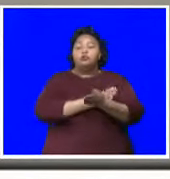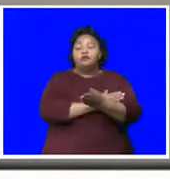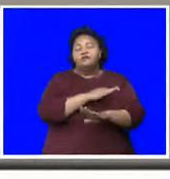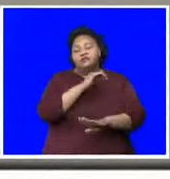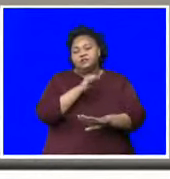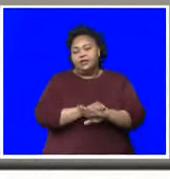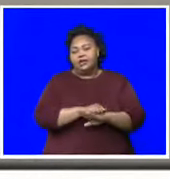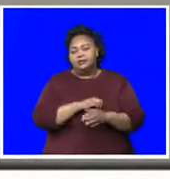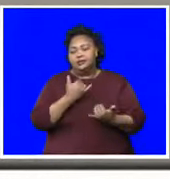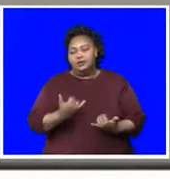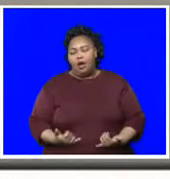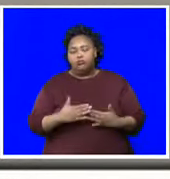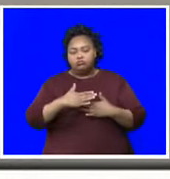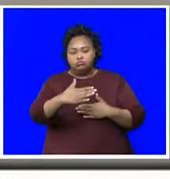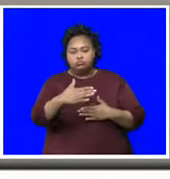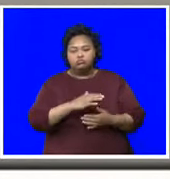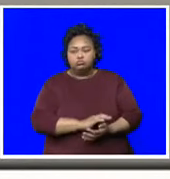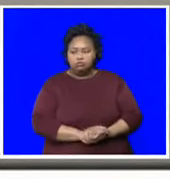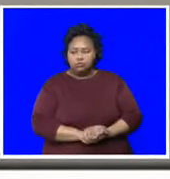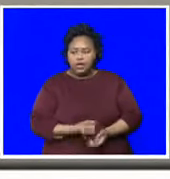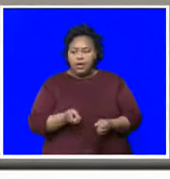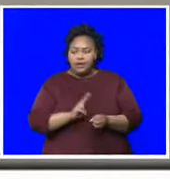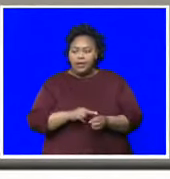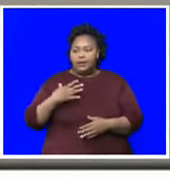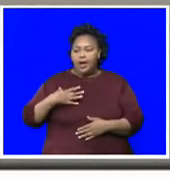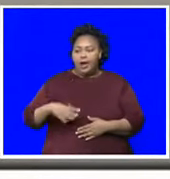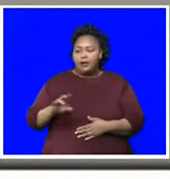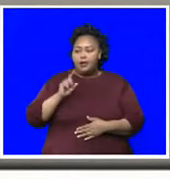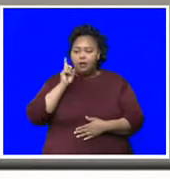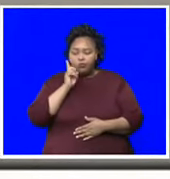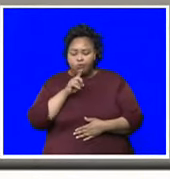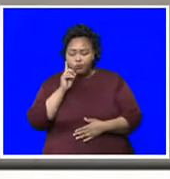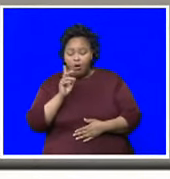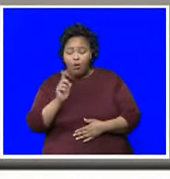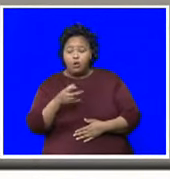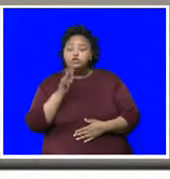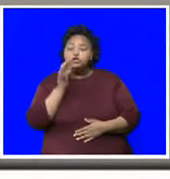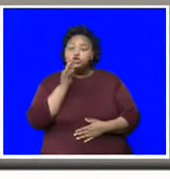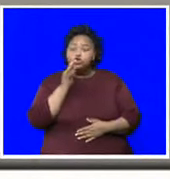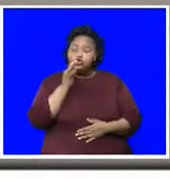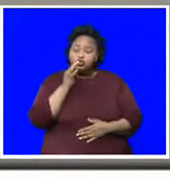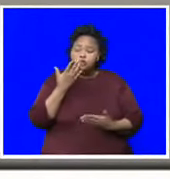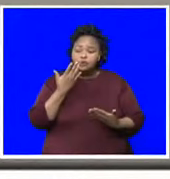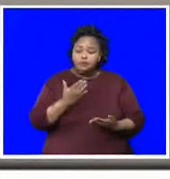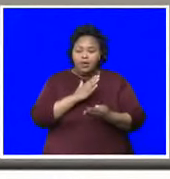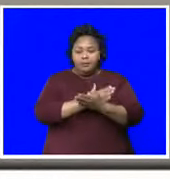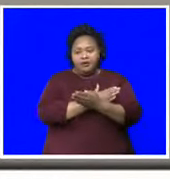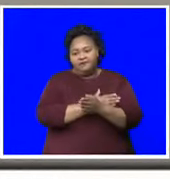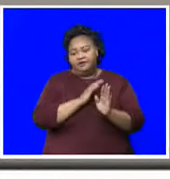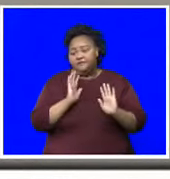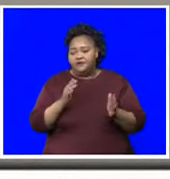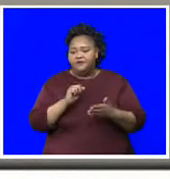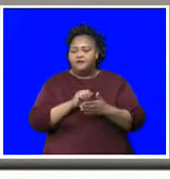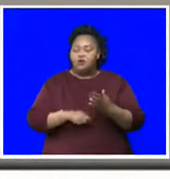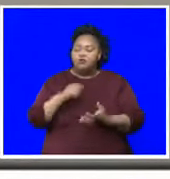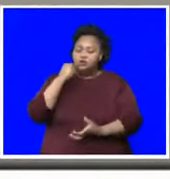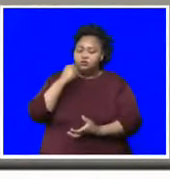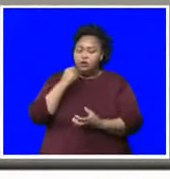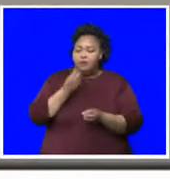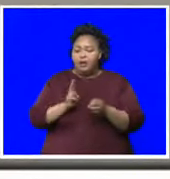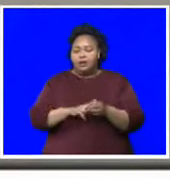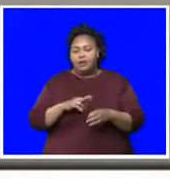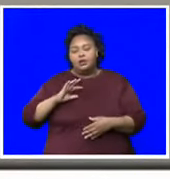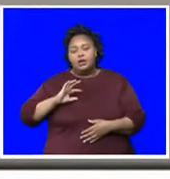sikhwama going forward. Nalokunye nje lesikubonile sikhanzile lokuthi nayo i-youth ikhonde lokuthi isidakale kule sikhwama